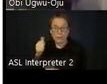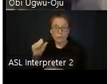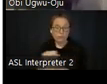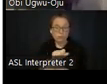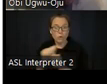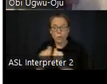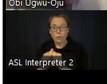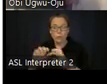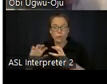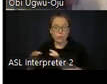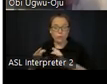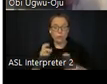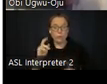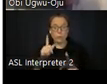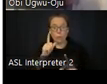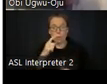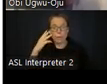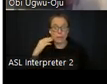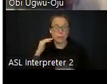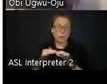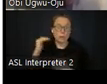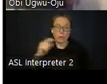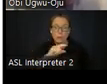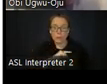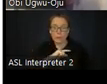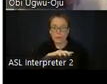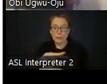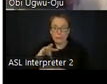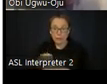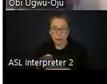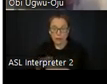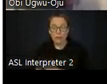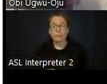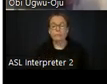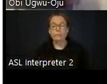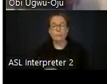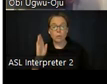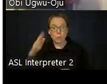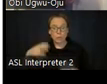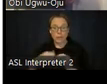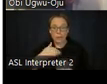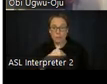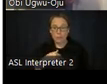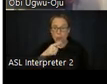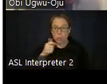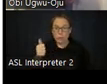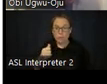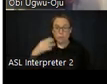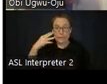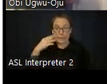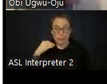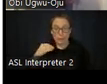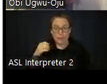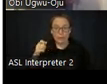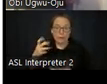populations directly affected by over-policing. C, the advisory board shall have members who have experience with conducting